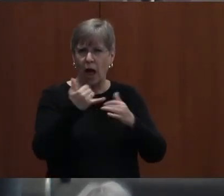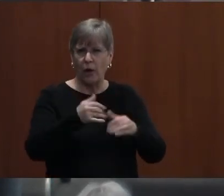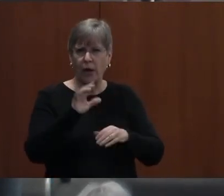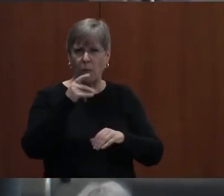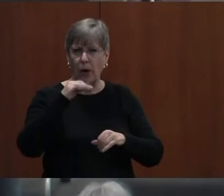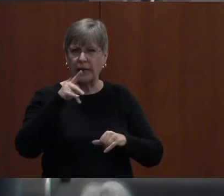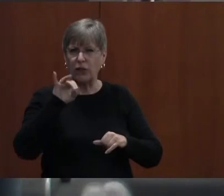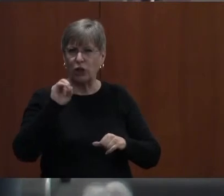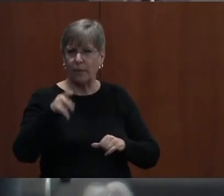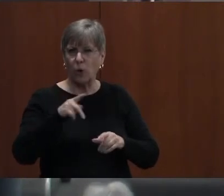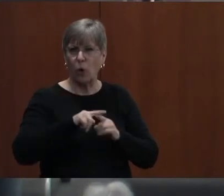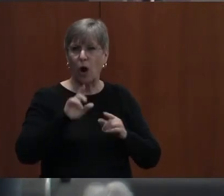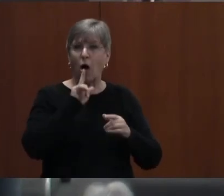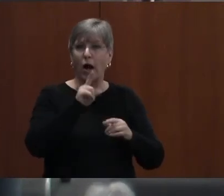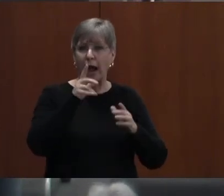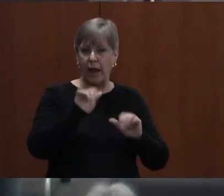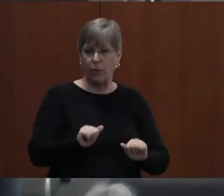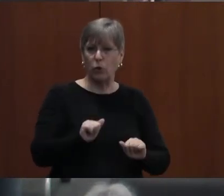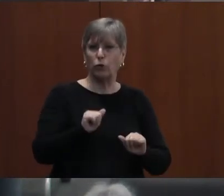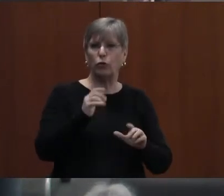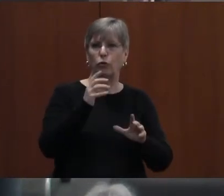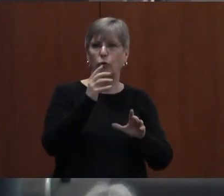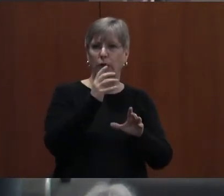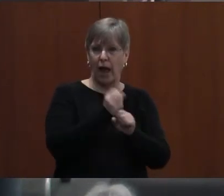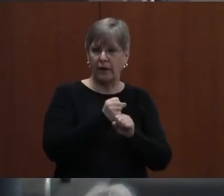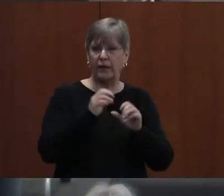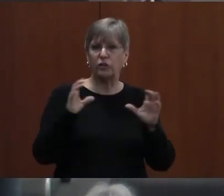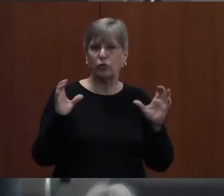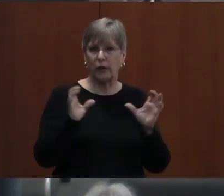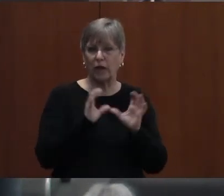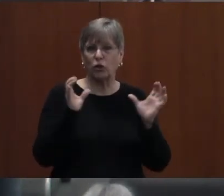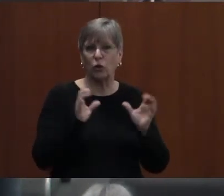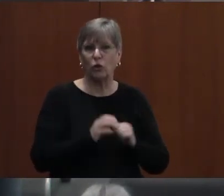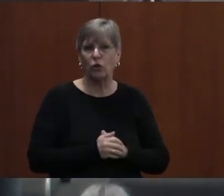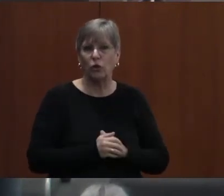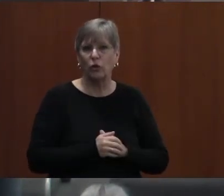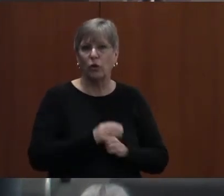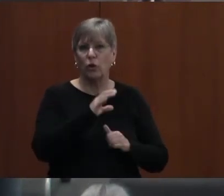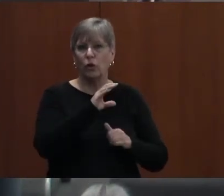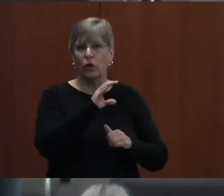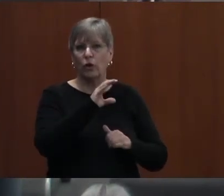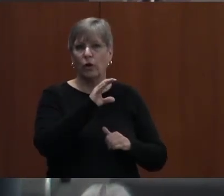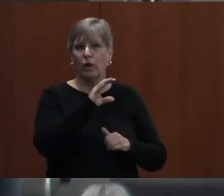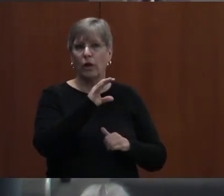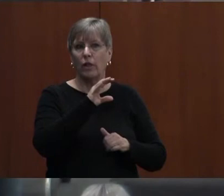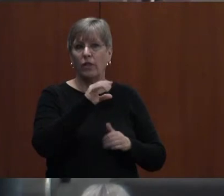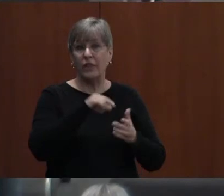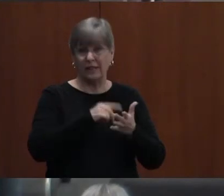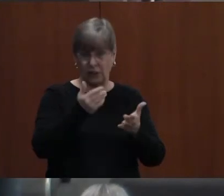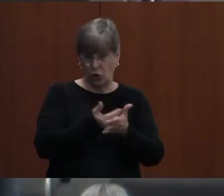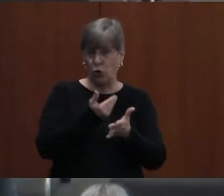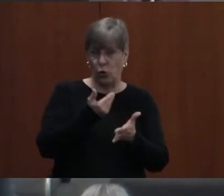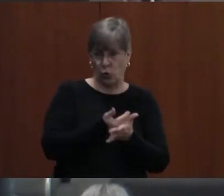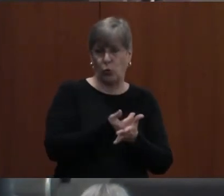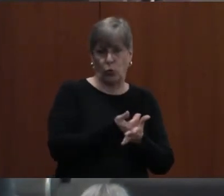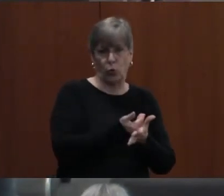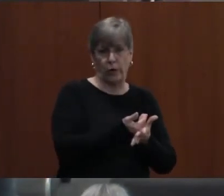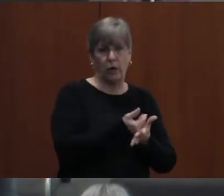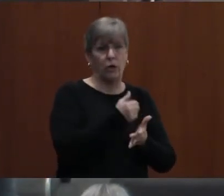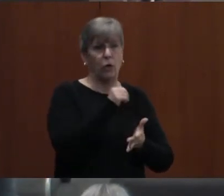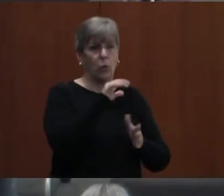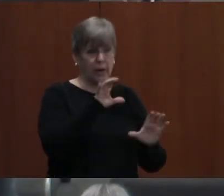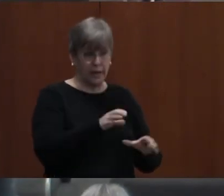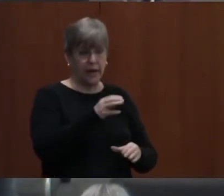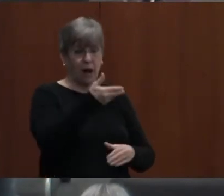or are able to get some sort of credential? So our actual apprenticeship model is rather new. We did just hire